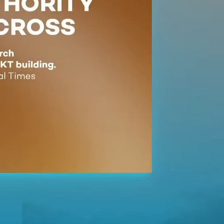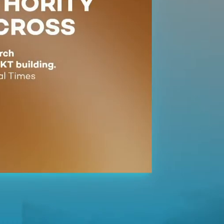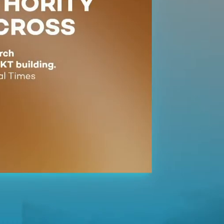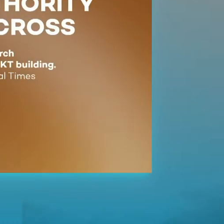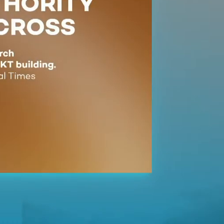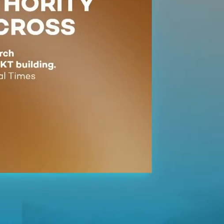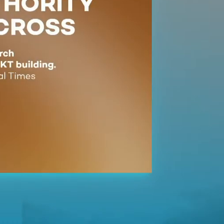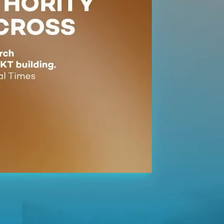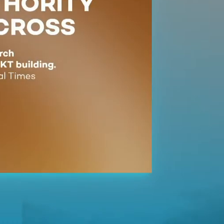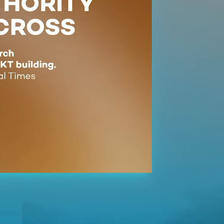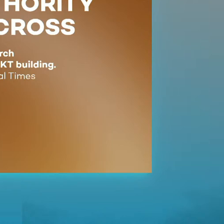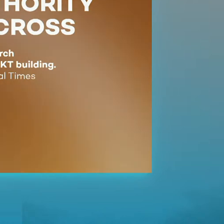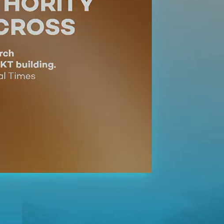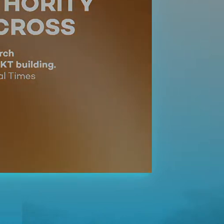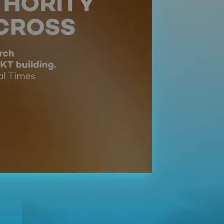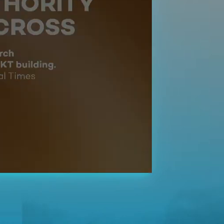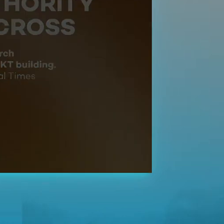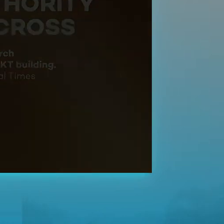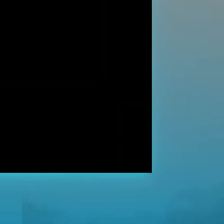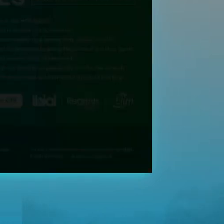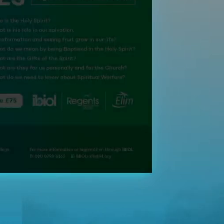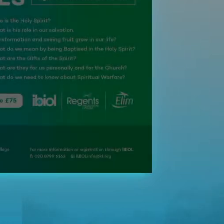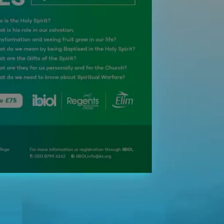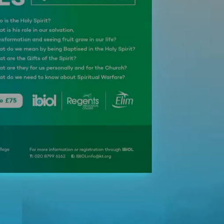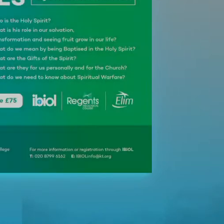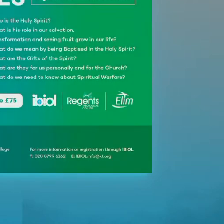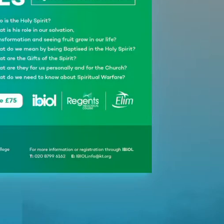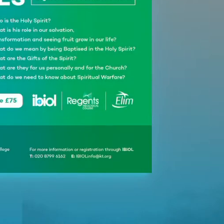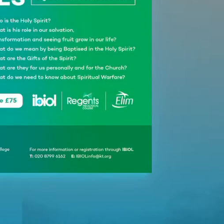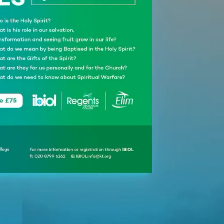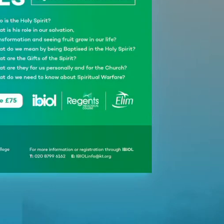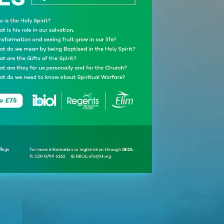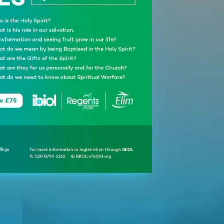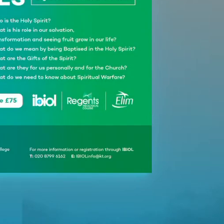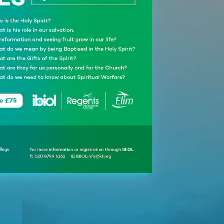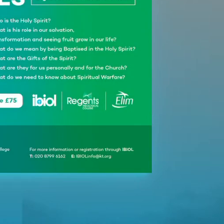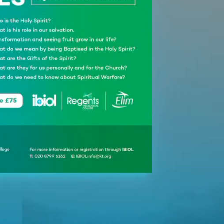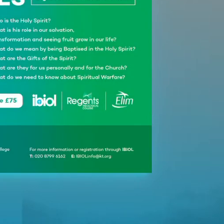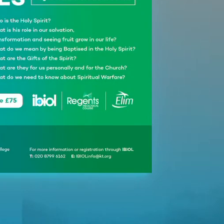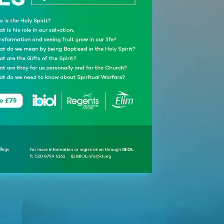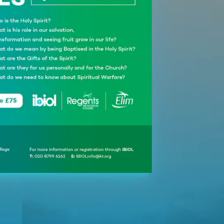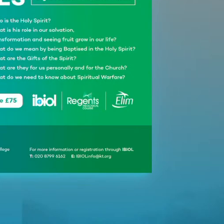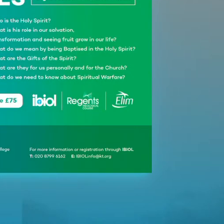And the lover of my soul. Sing that one time.